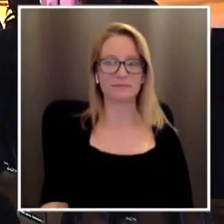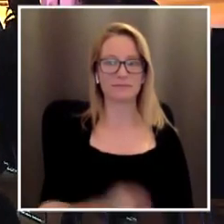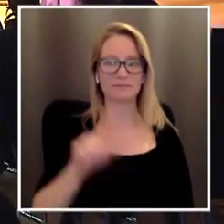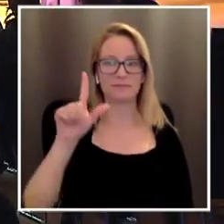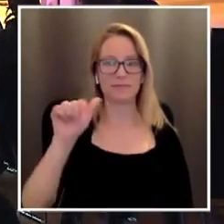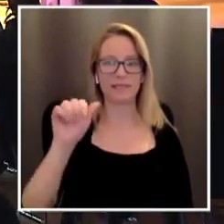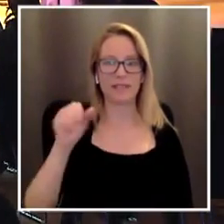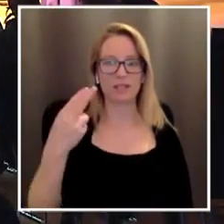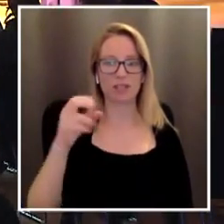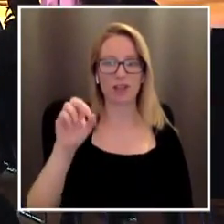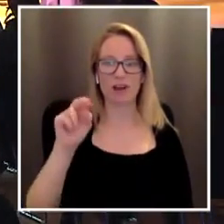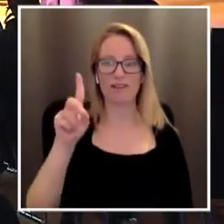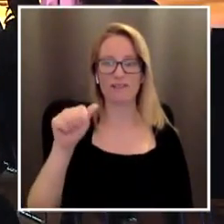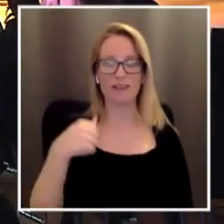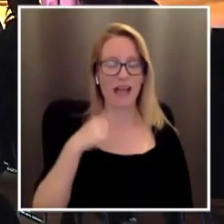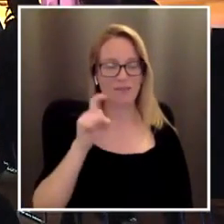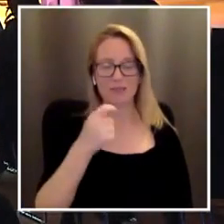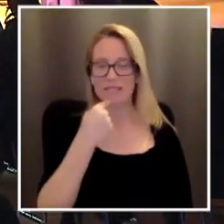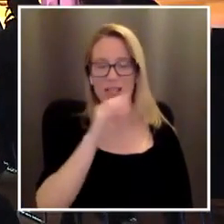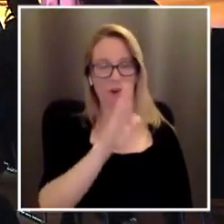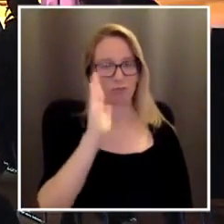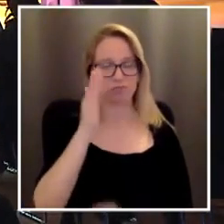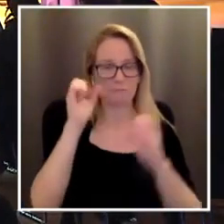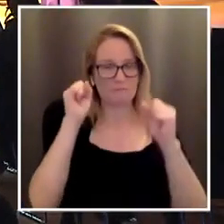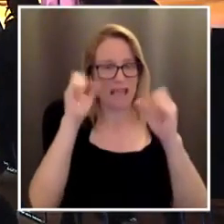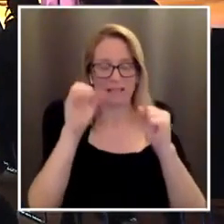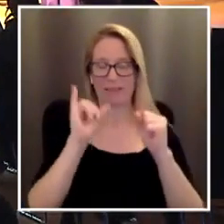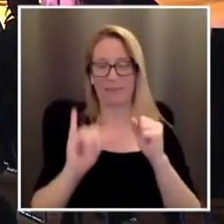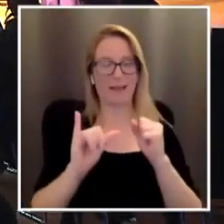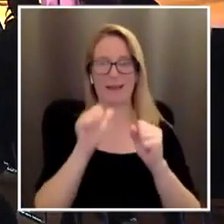say that that was amazing is an understatement.